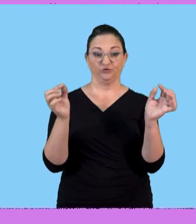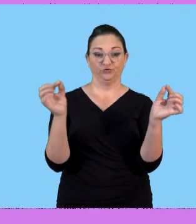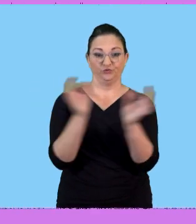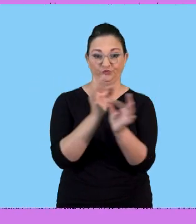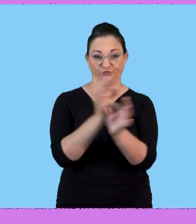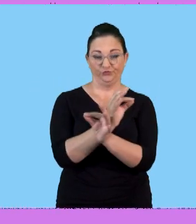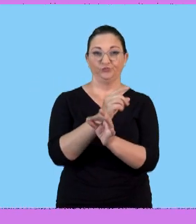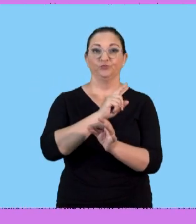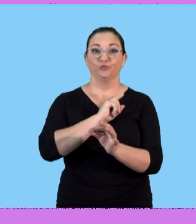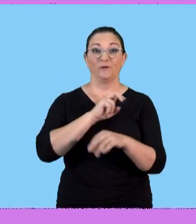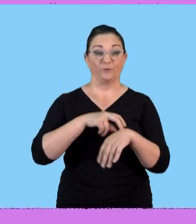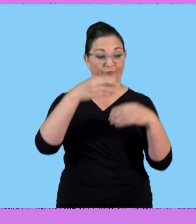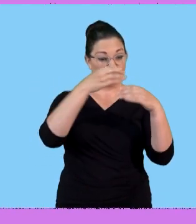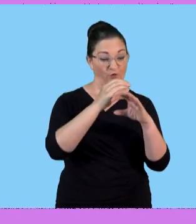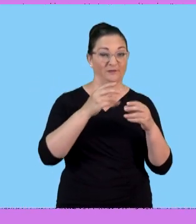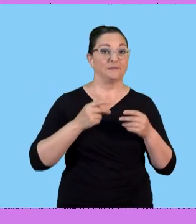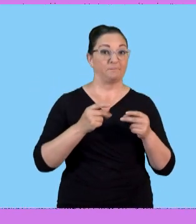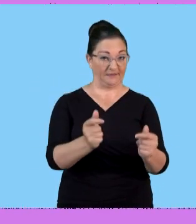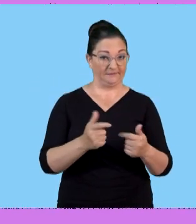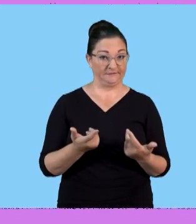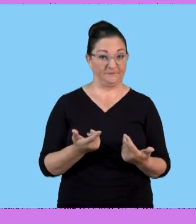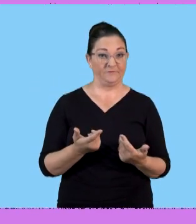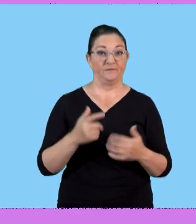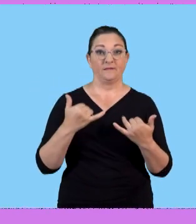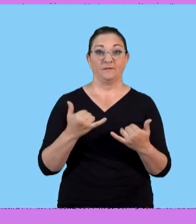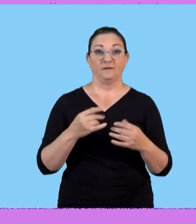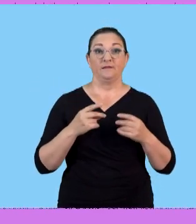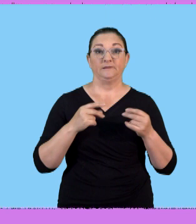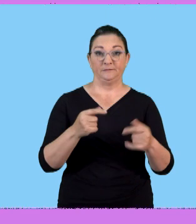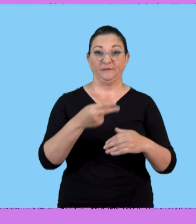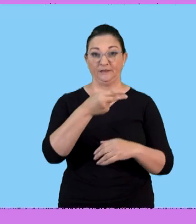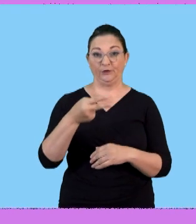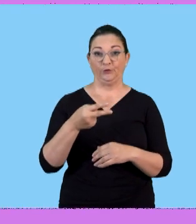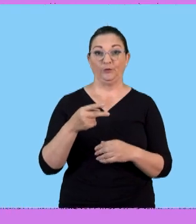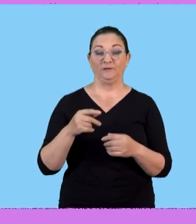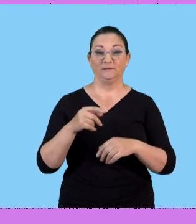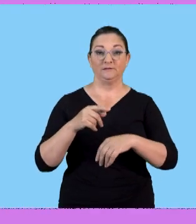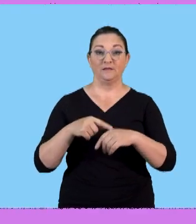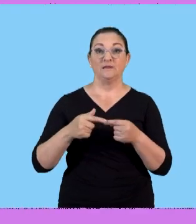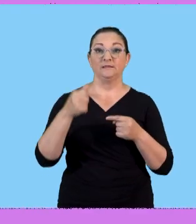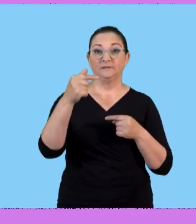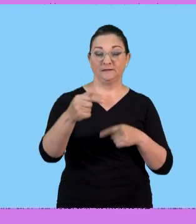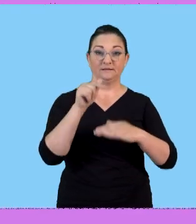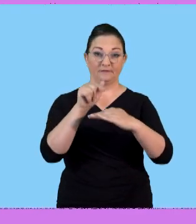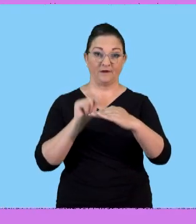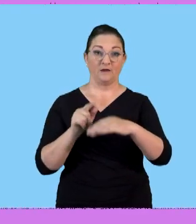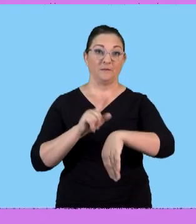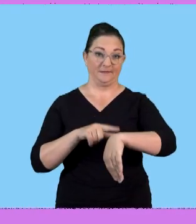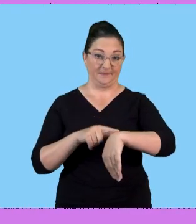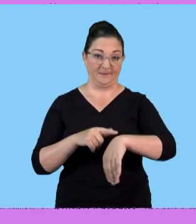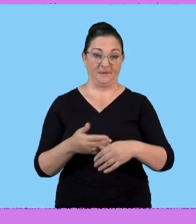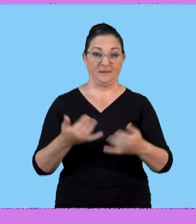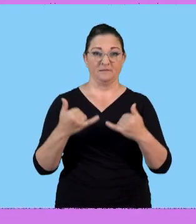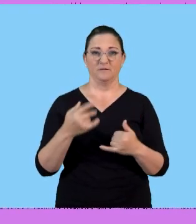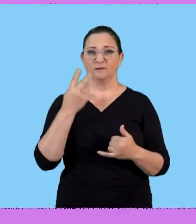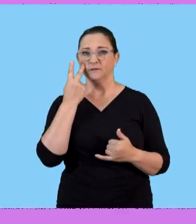formula because I needed to calculate speed. Right? Speed equals distance divided by time. So I went to my map, strip route map,